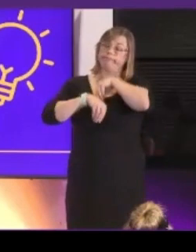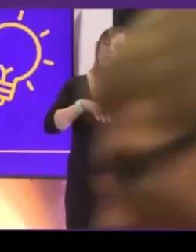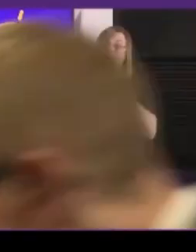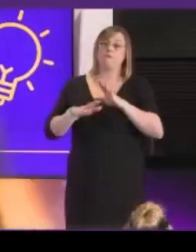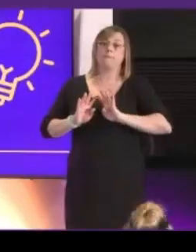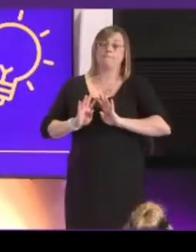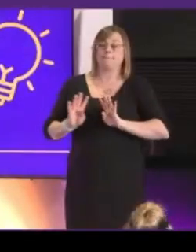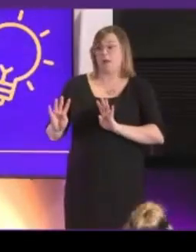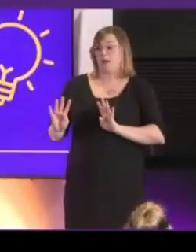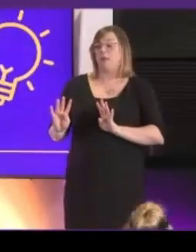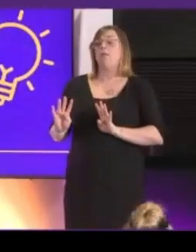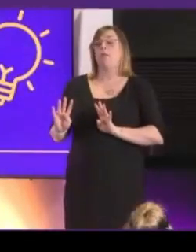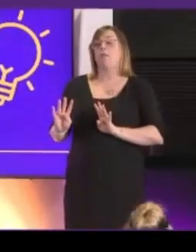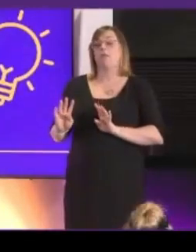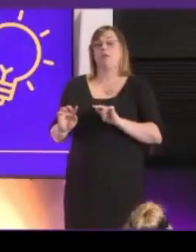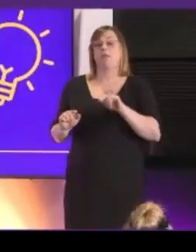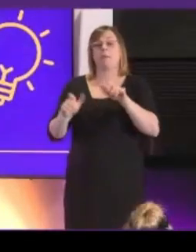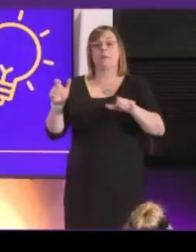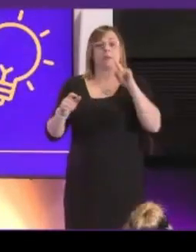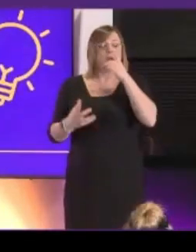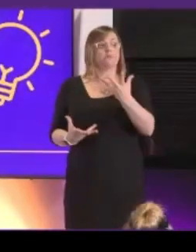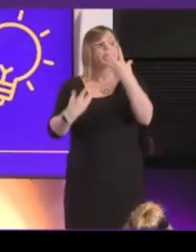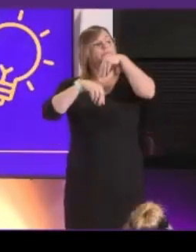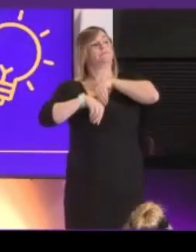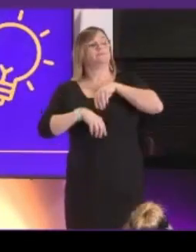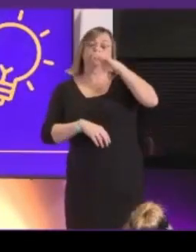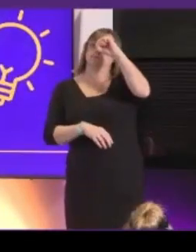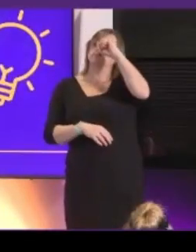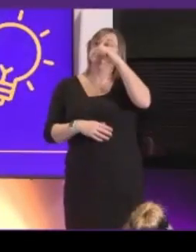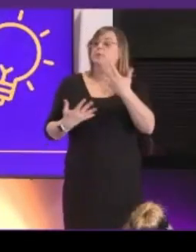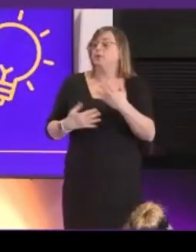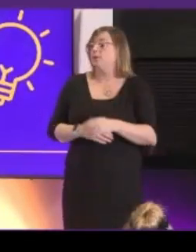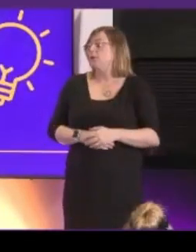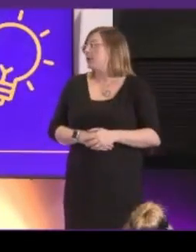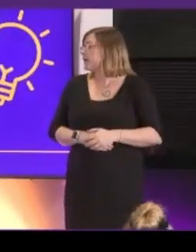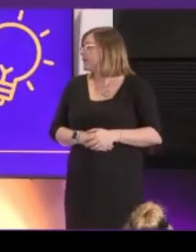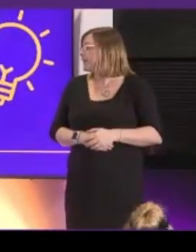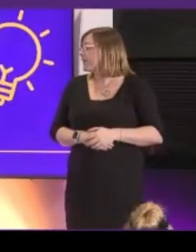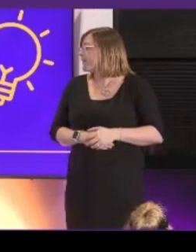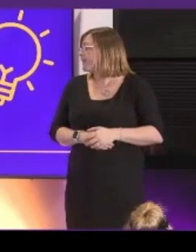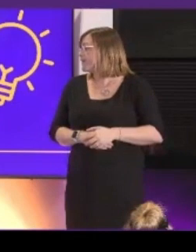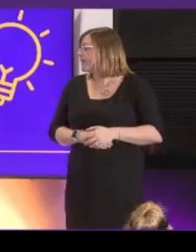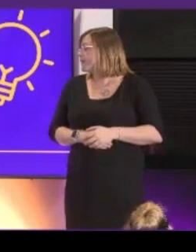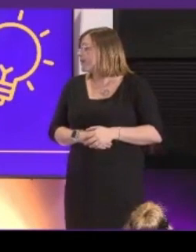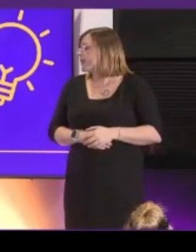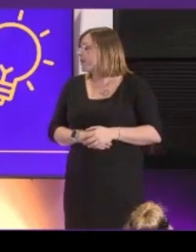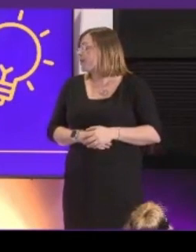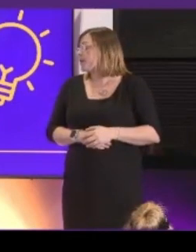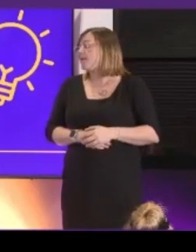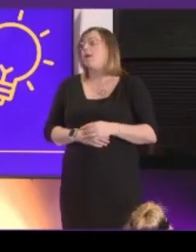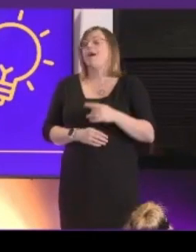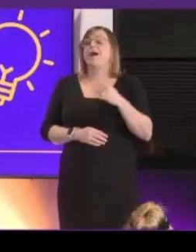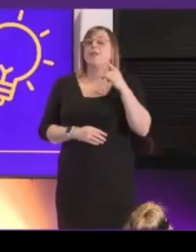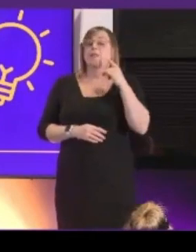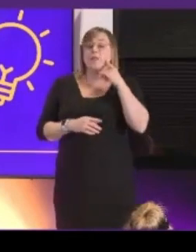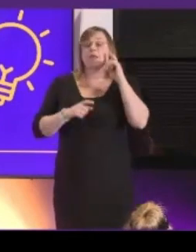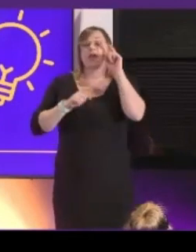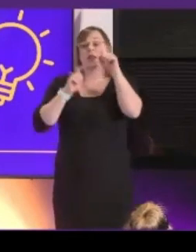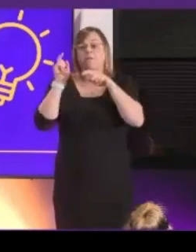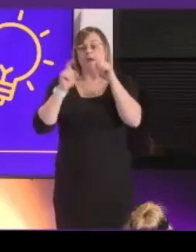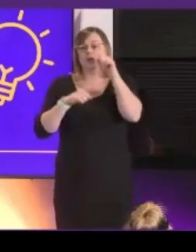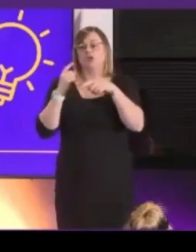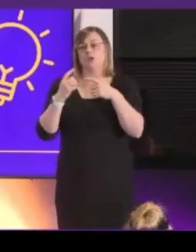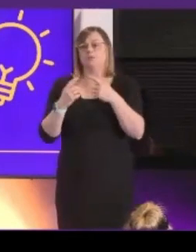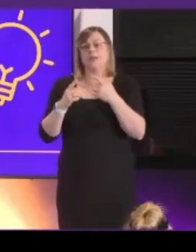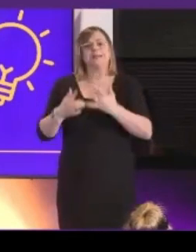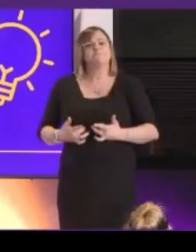panel that people in this room can take away and act upon? Yeah, really good. You know, I think the thing about a vision is that it inspires